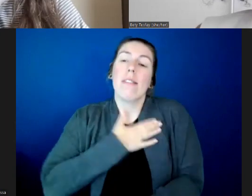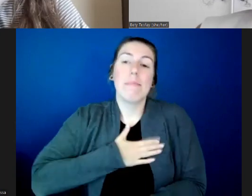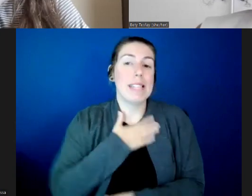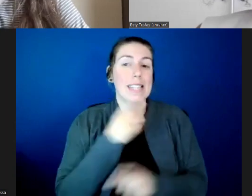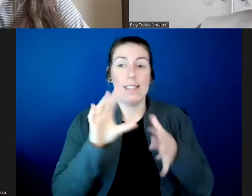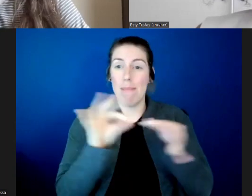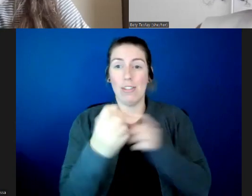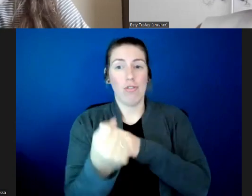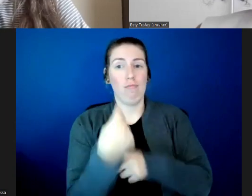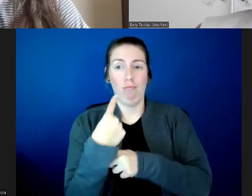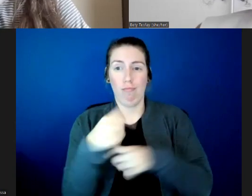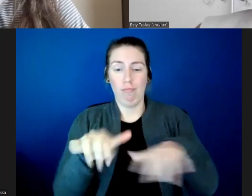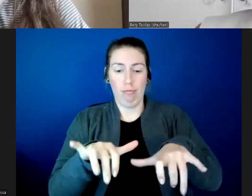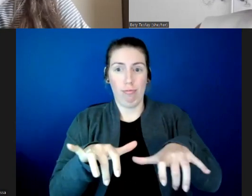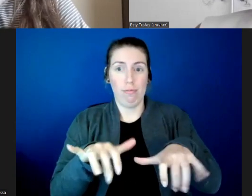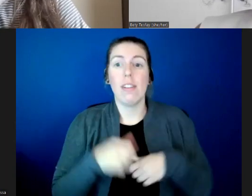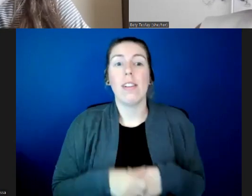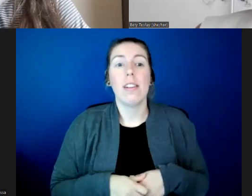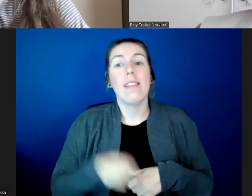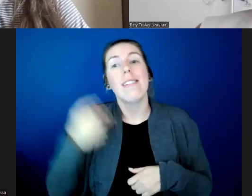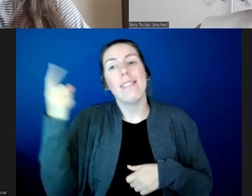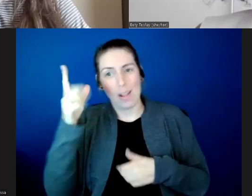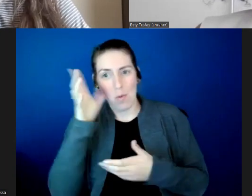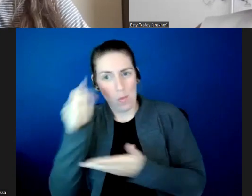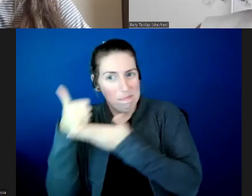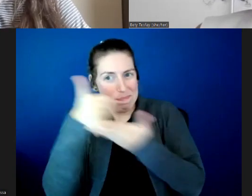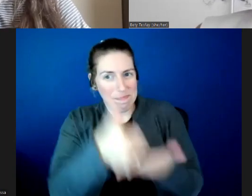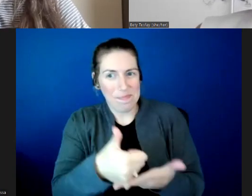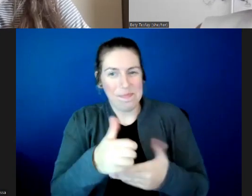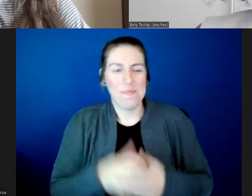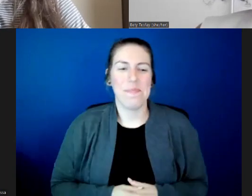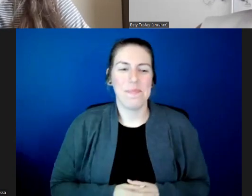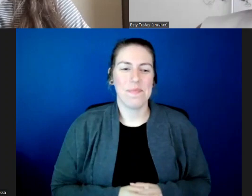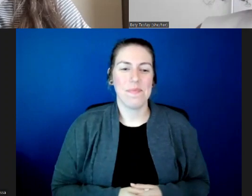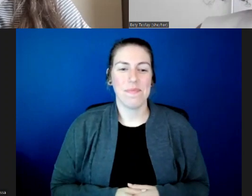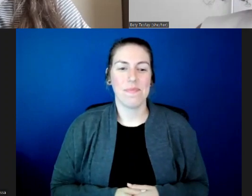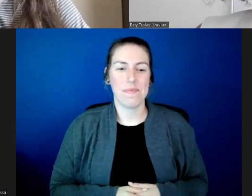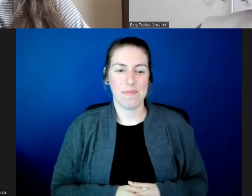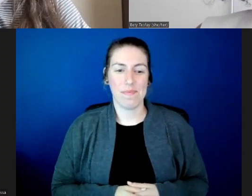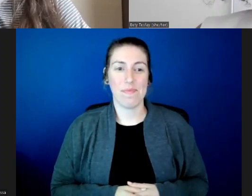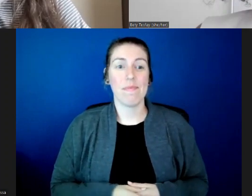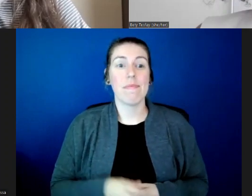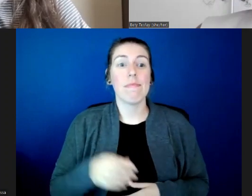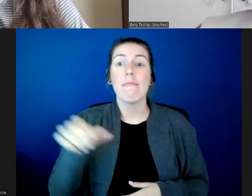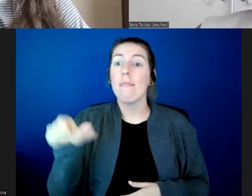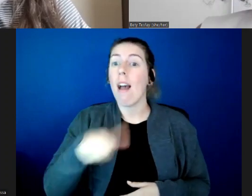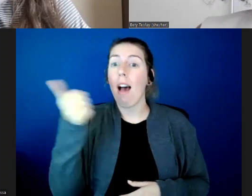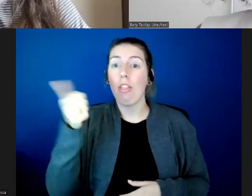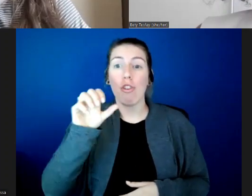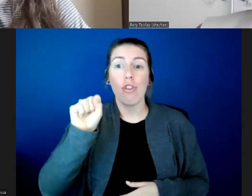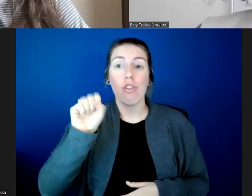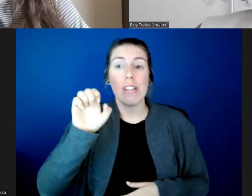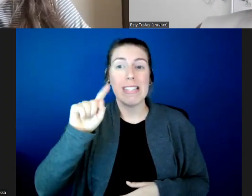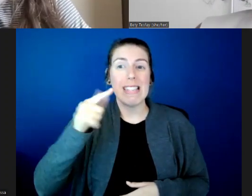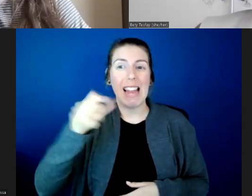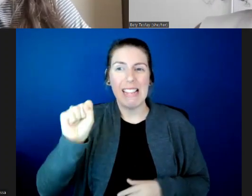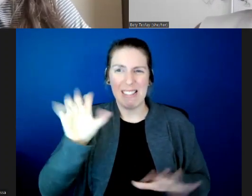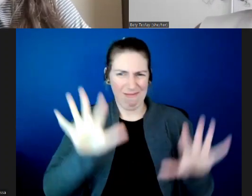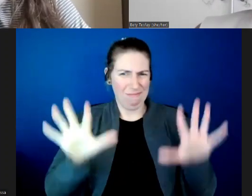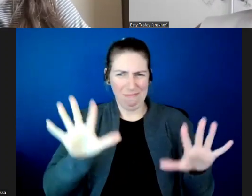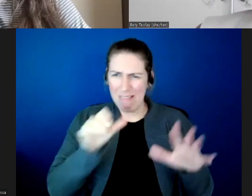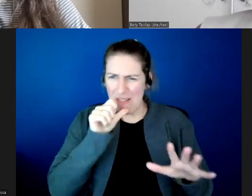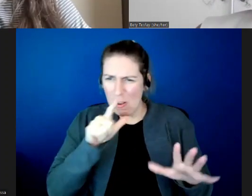chat box and someone will assist you. For any additional settings, please go to your personal Zoom